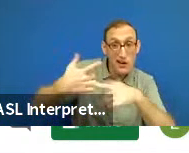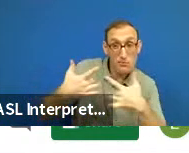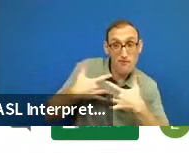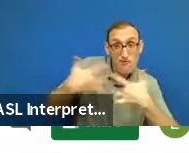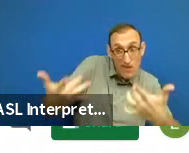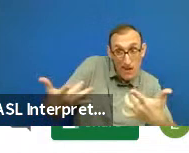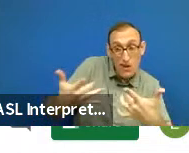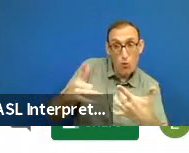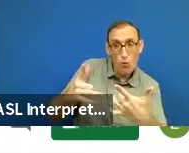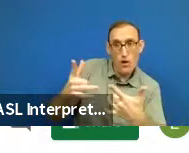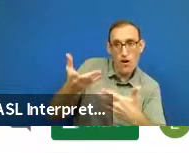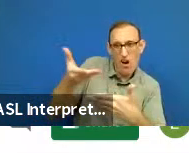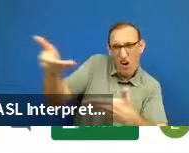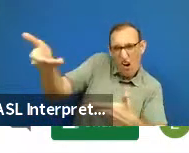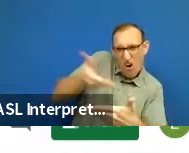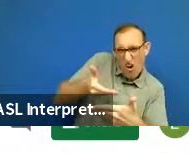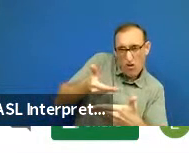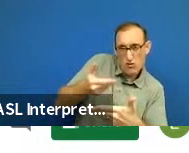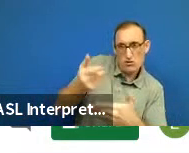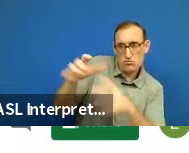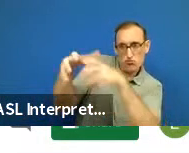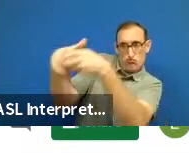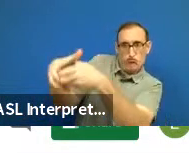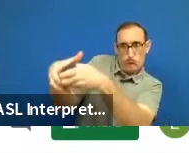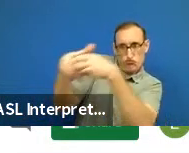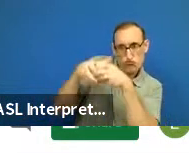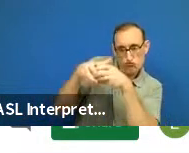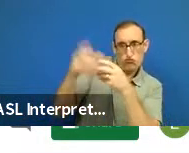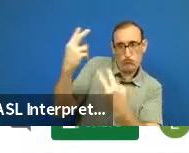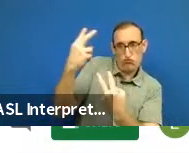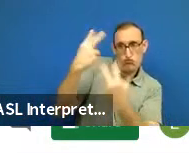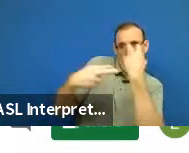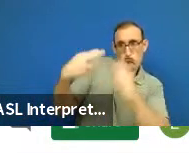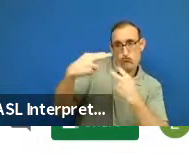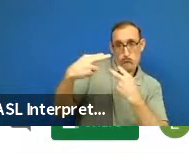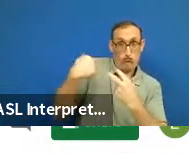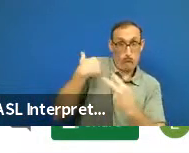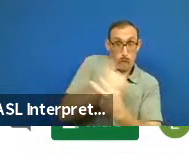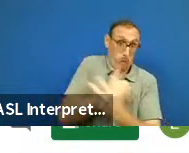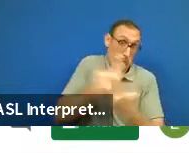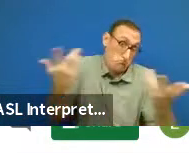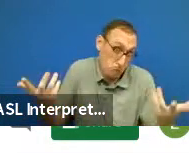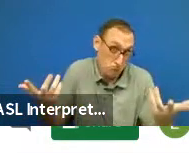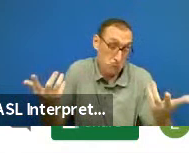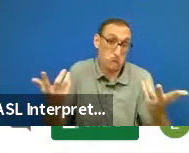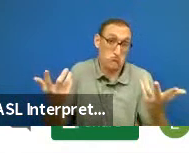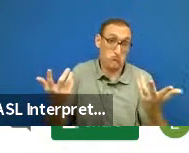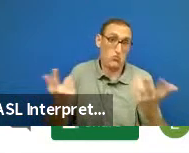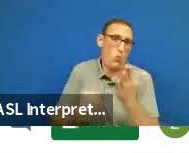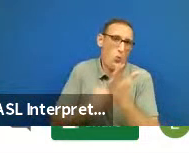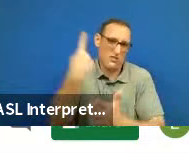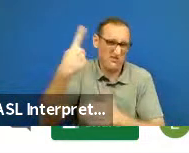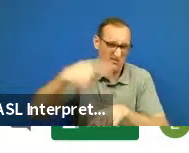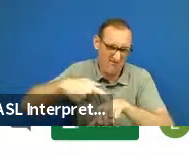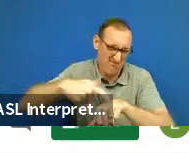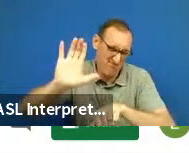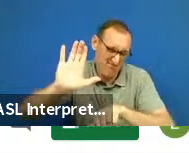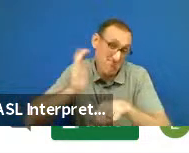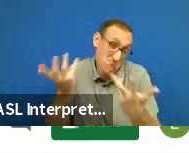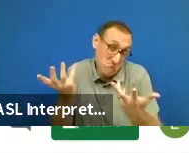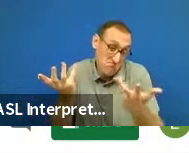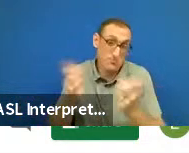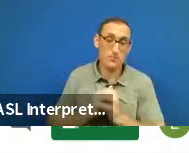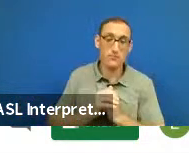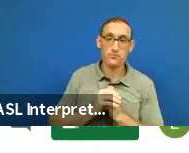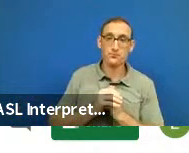probably training to do it well in the future. Versus us adding more to our plate of trying to